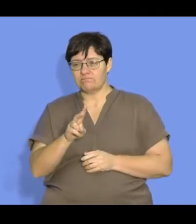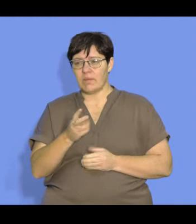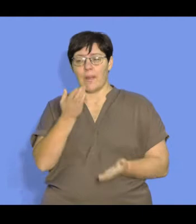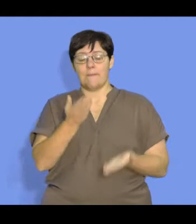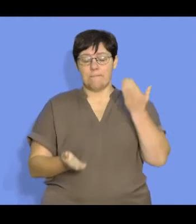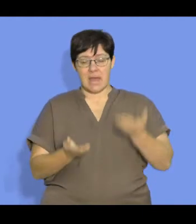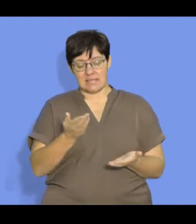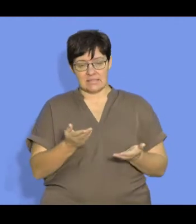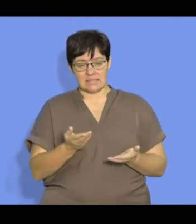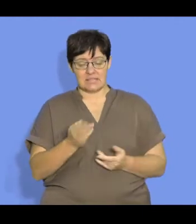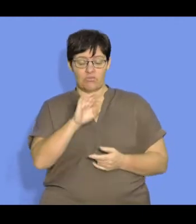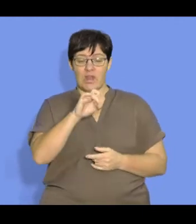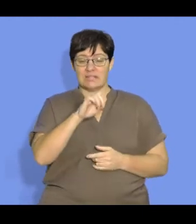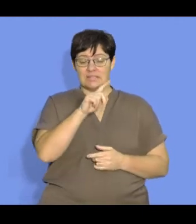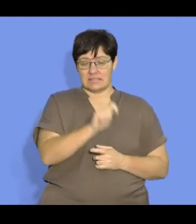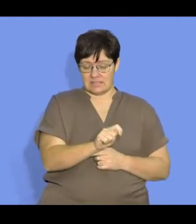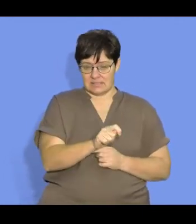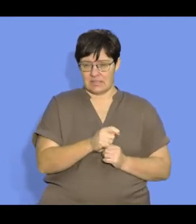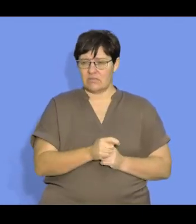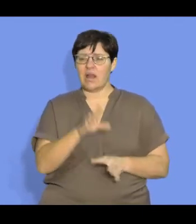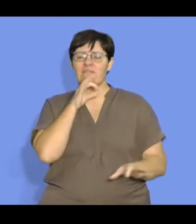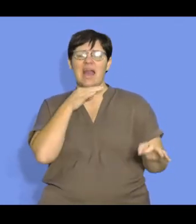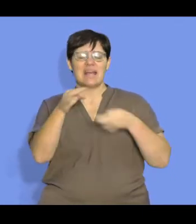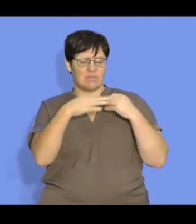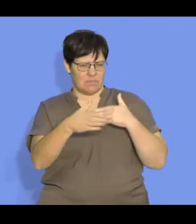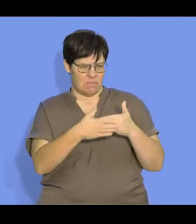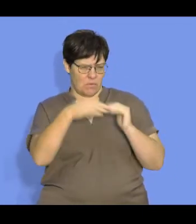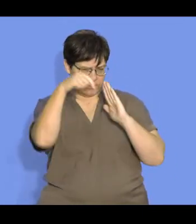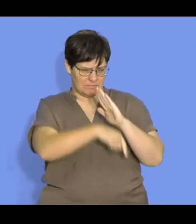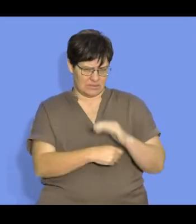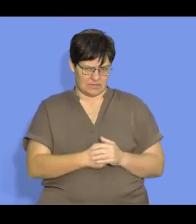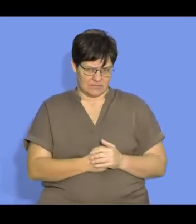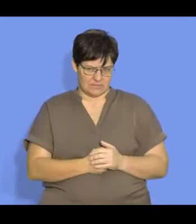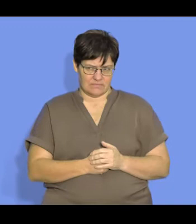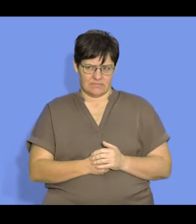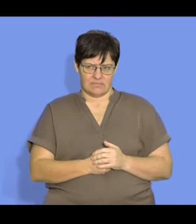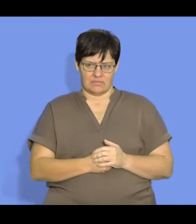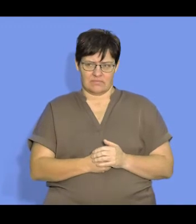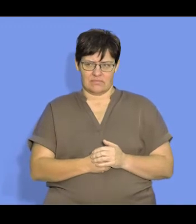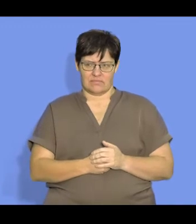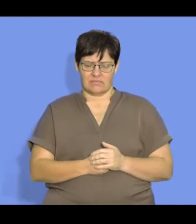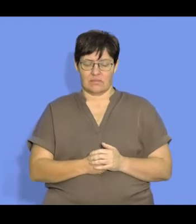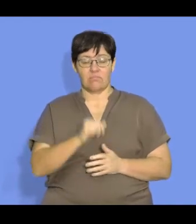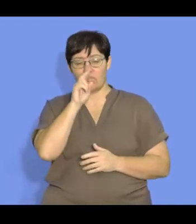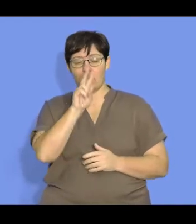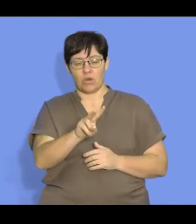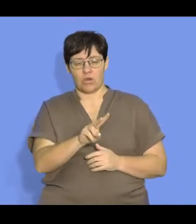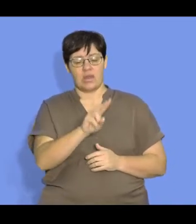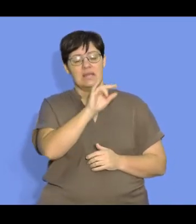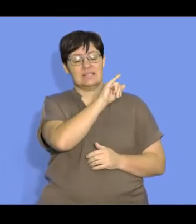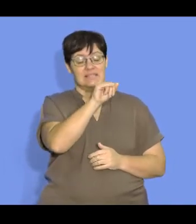rate graphs, if we look at the mass over reactants graph, this one I would like to explain further.